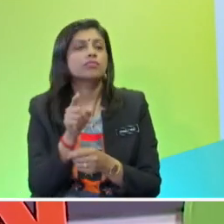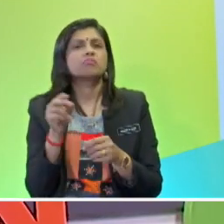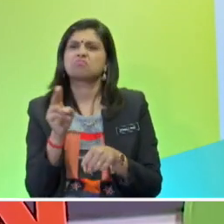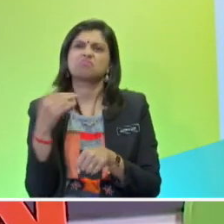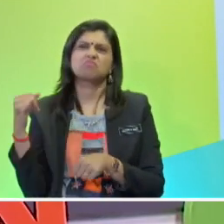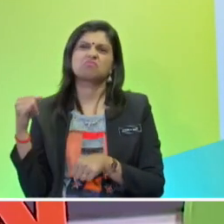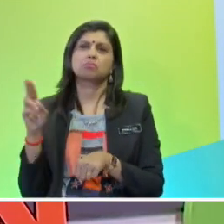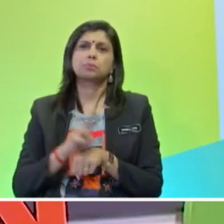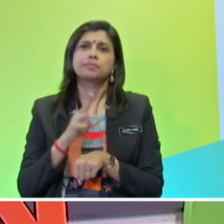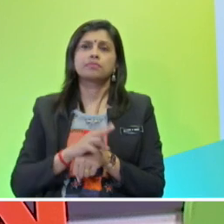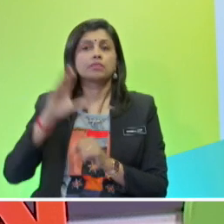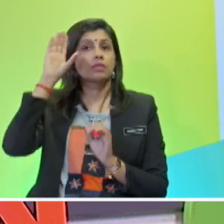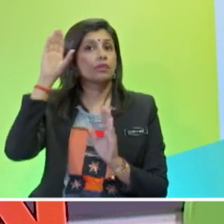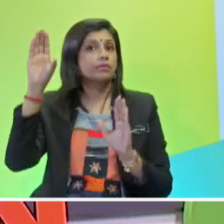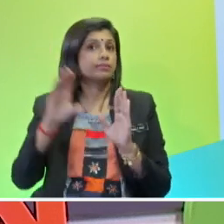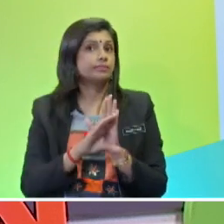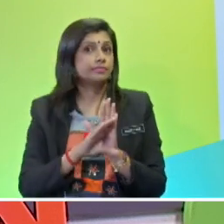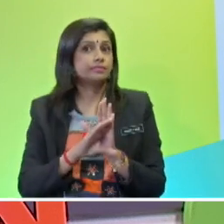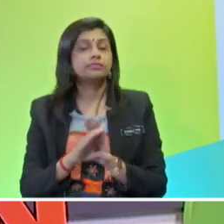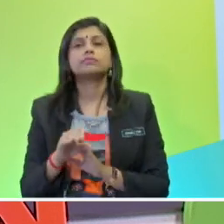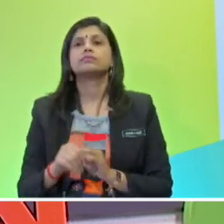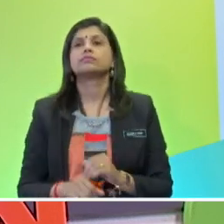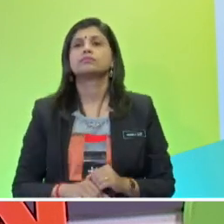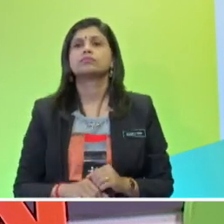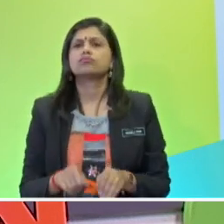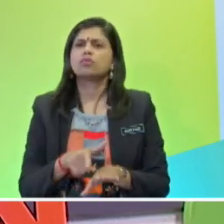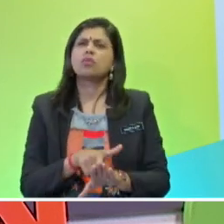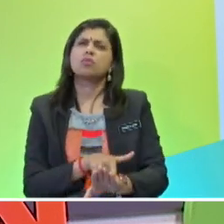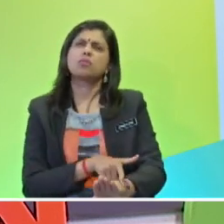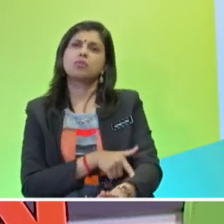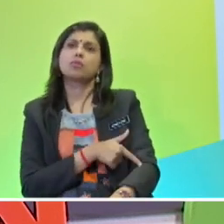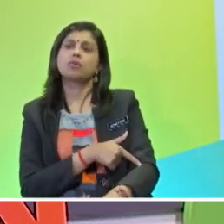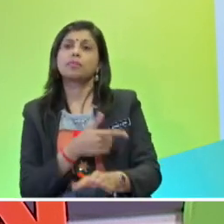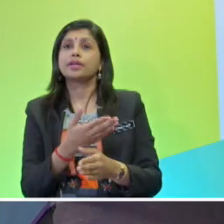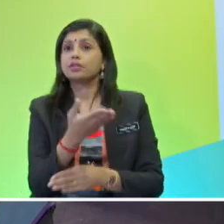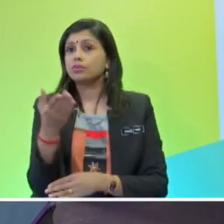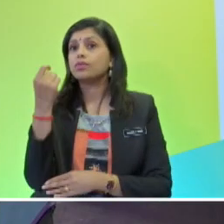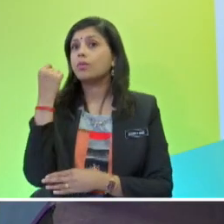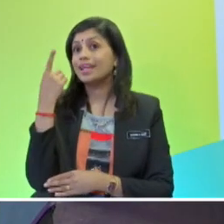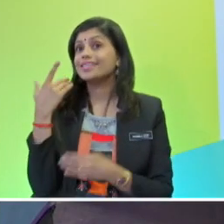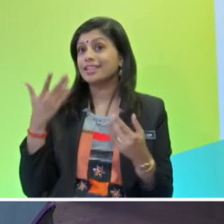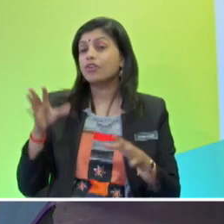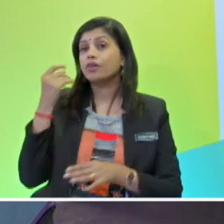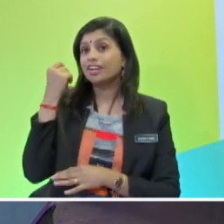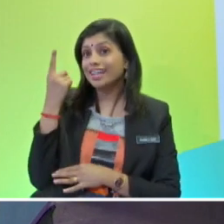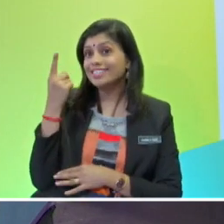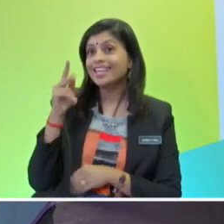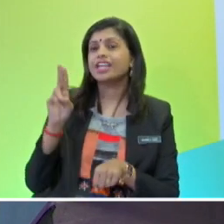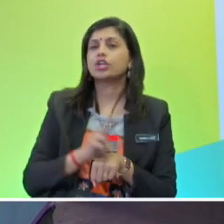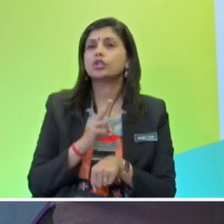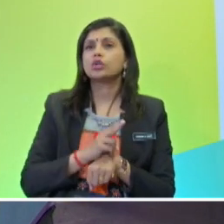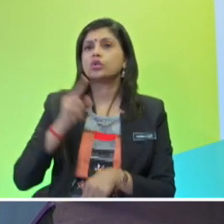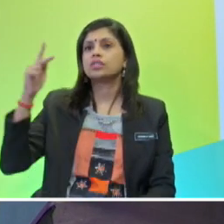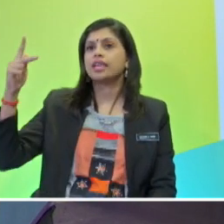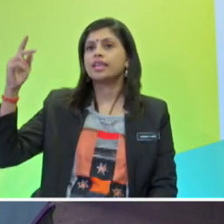the diagram method. But to understand the concept, you have to learn the diagram methods. Okay, so what I've got is this one over here from 4 over